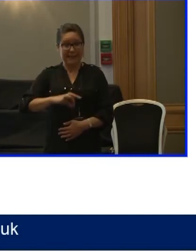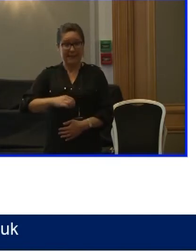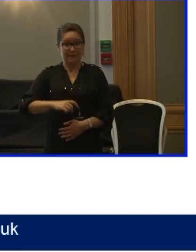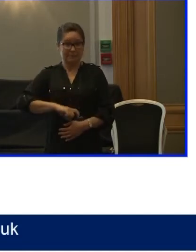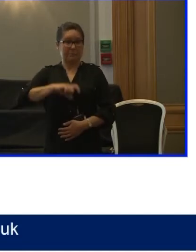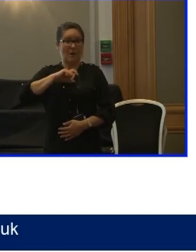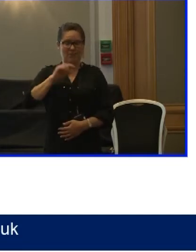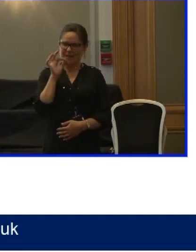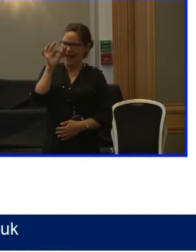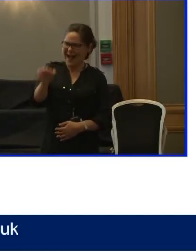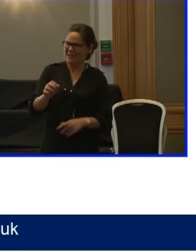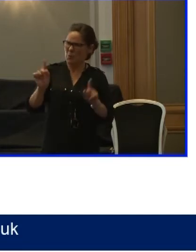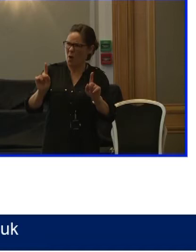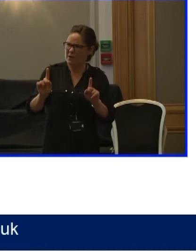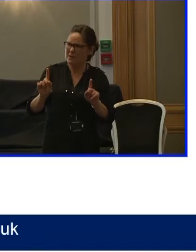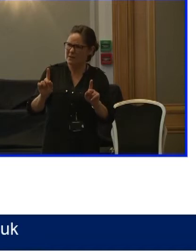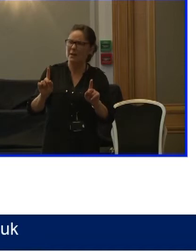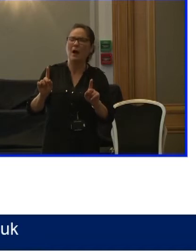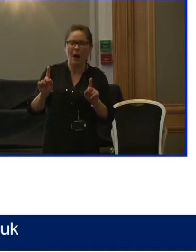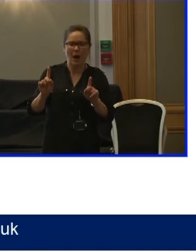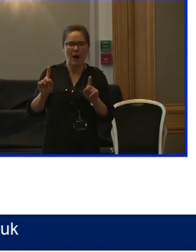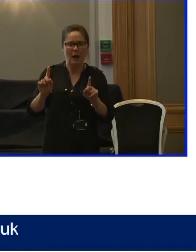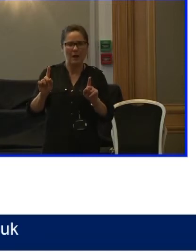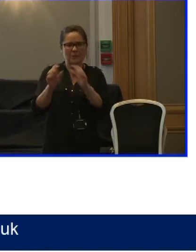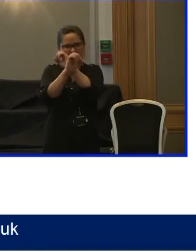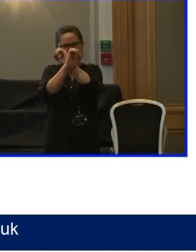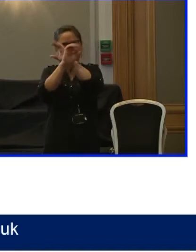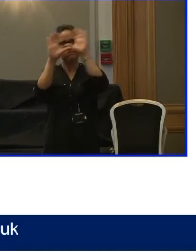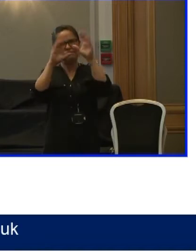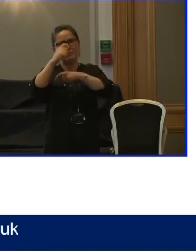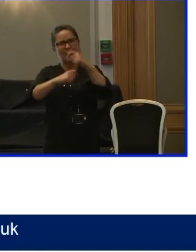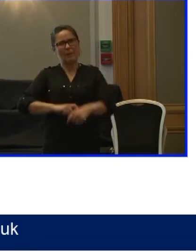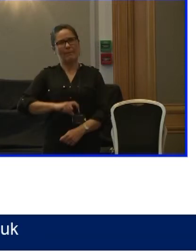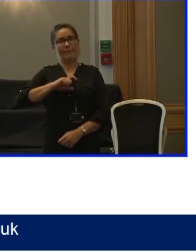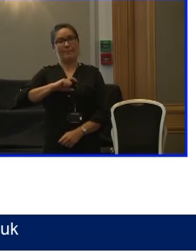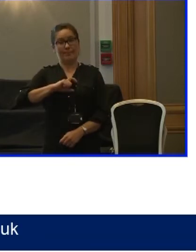understand what they're asking for. It really does make a huge difference.